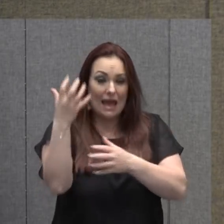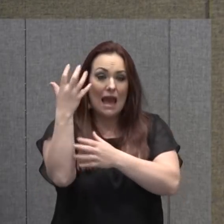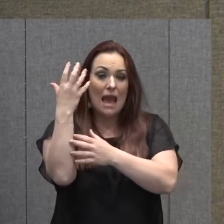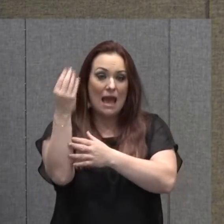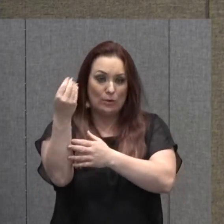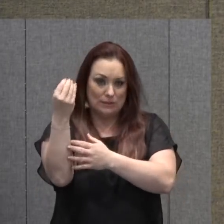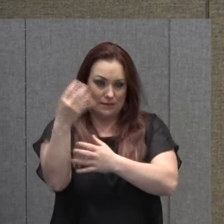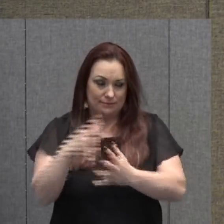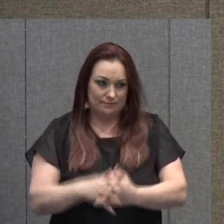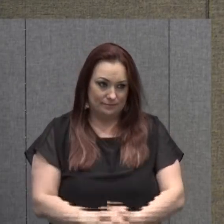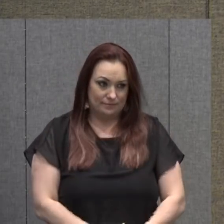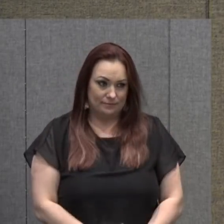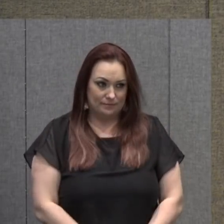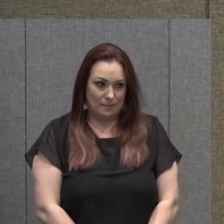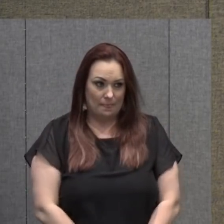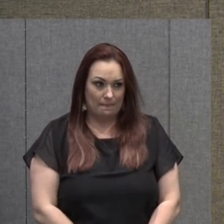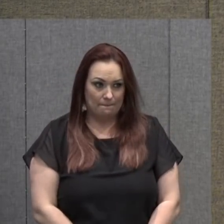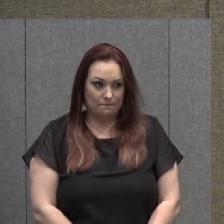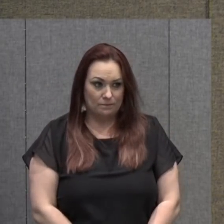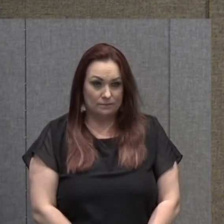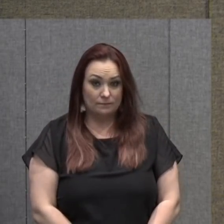outside